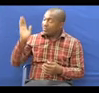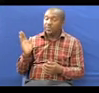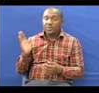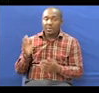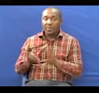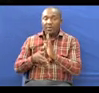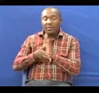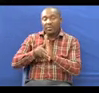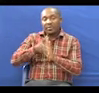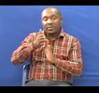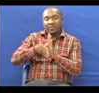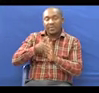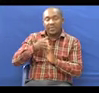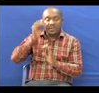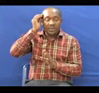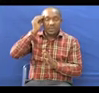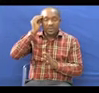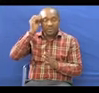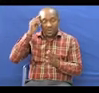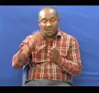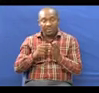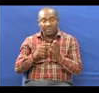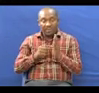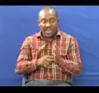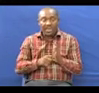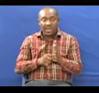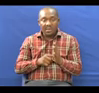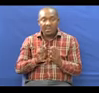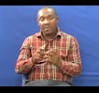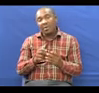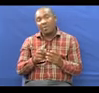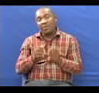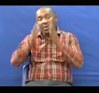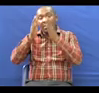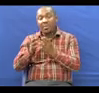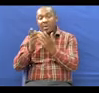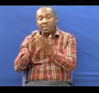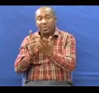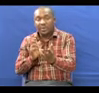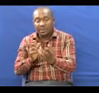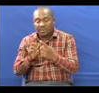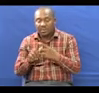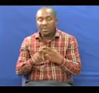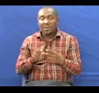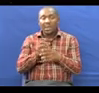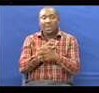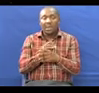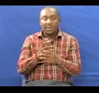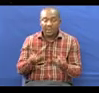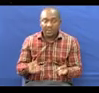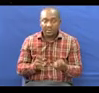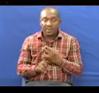here from the first concept, that is meaning of the populations, meaning of human